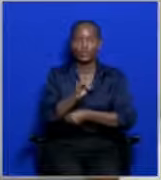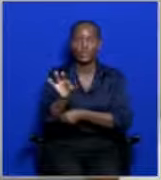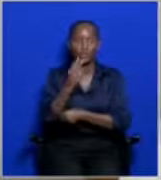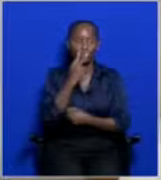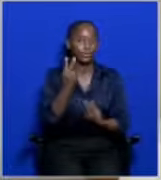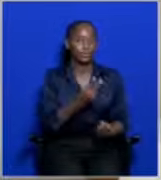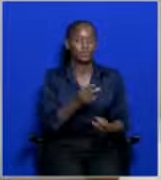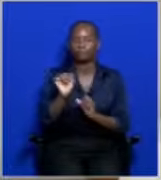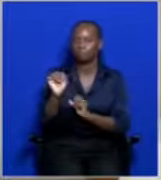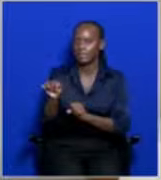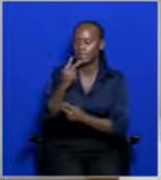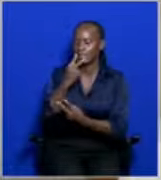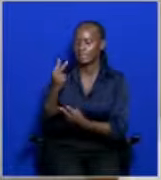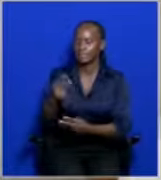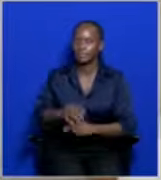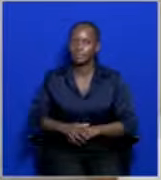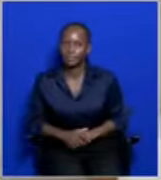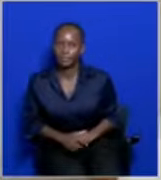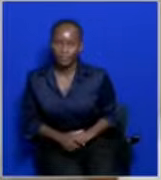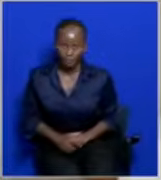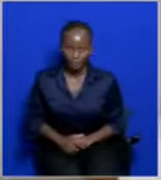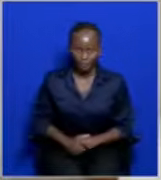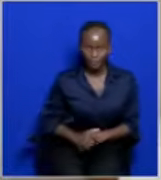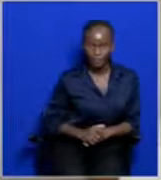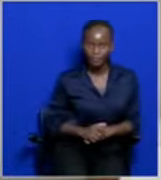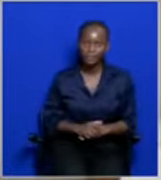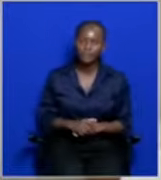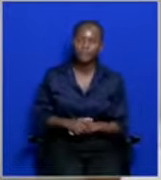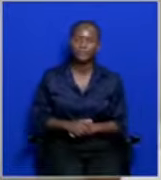if to go back to